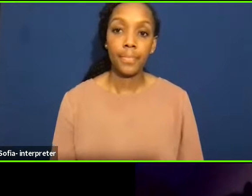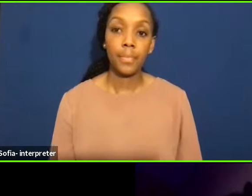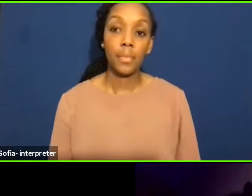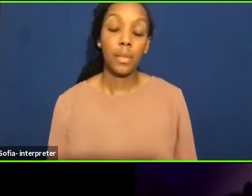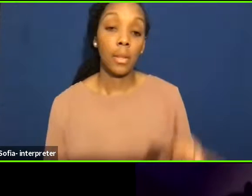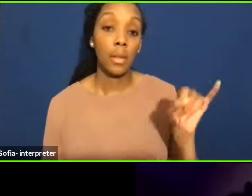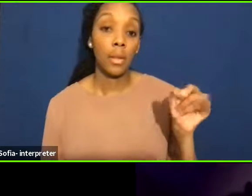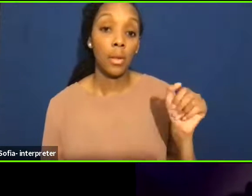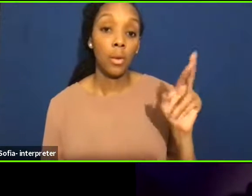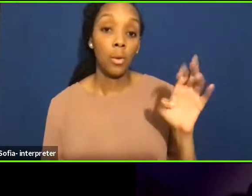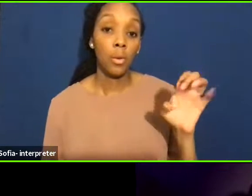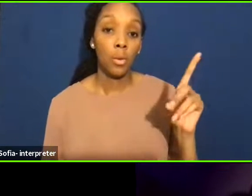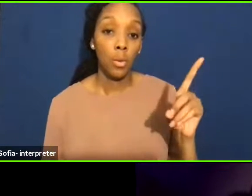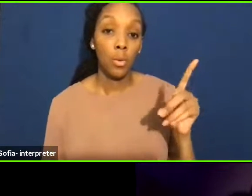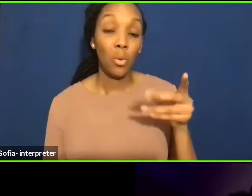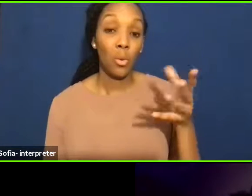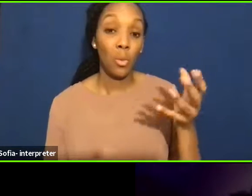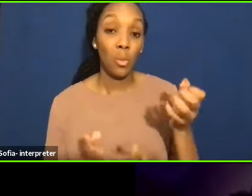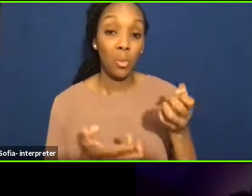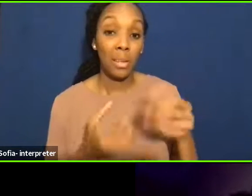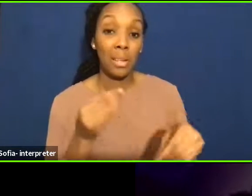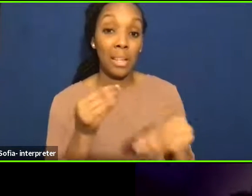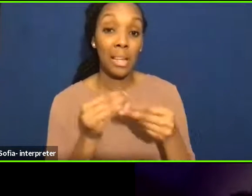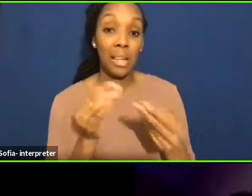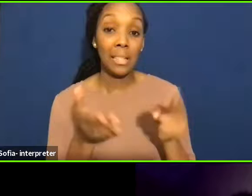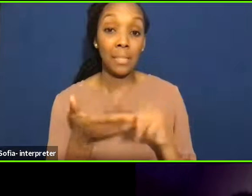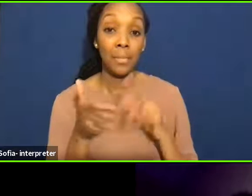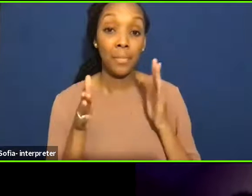Jared, would you like to be added as a signatory?